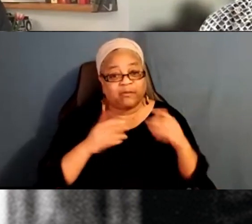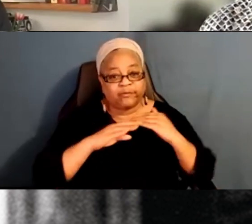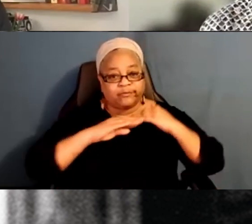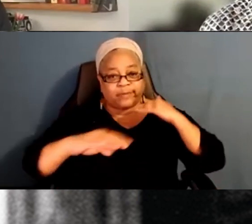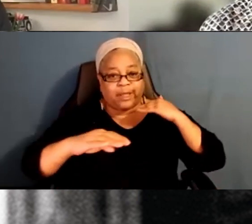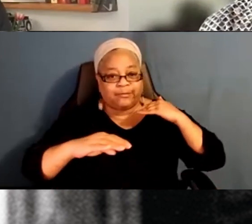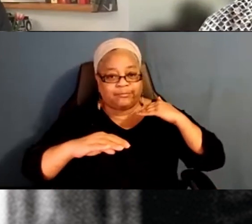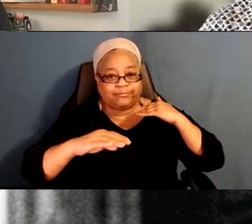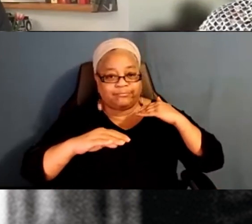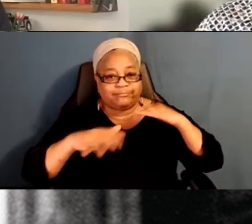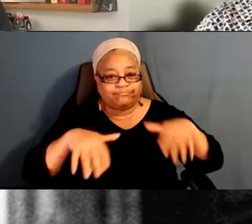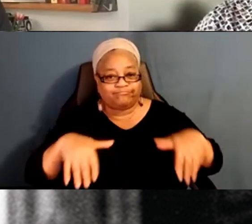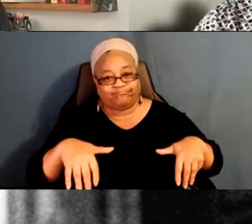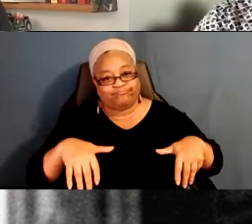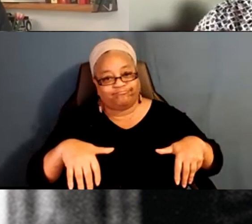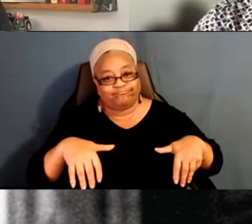and inert.